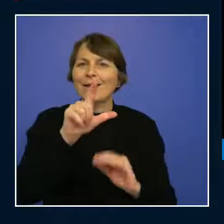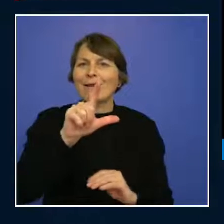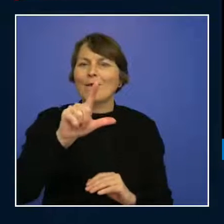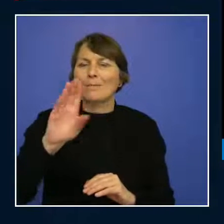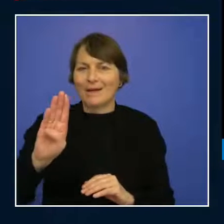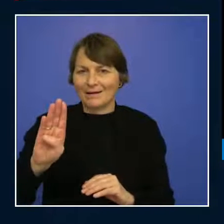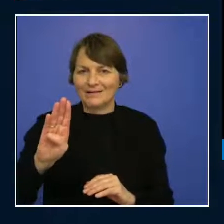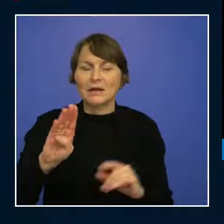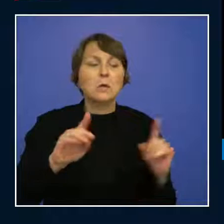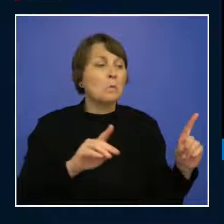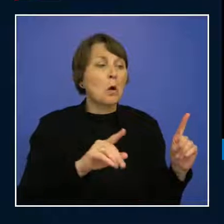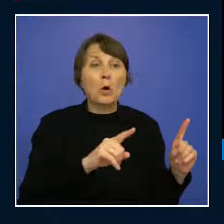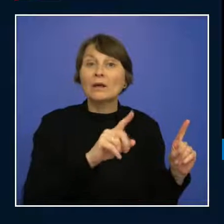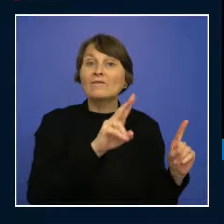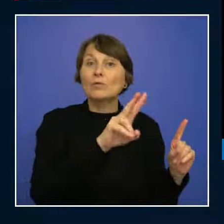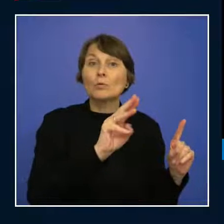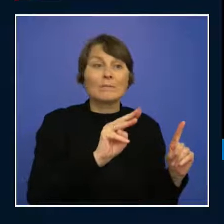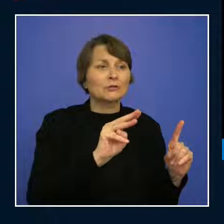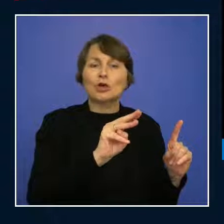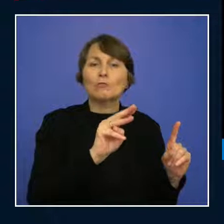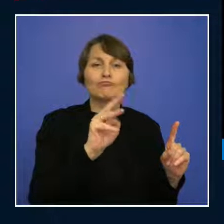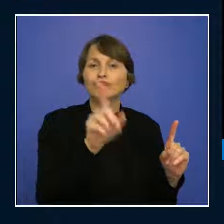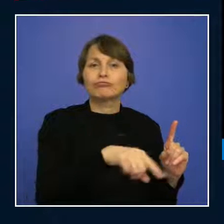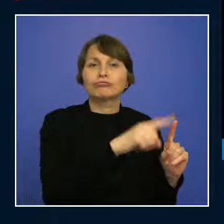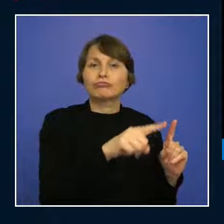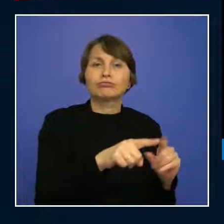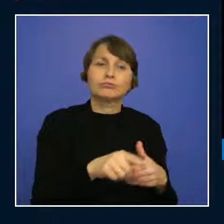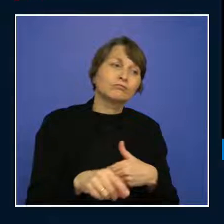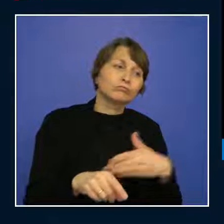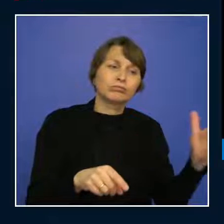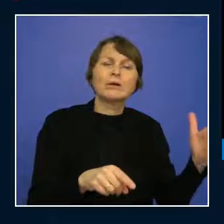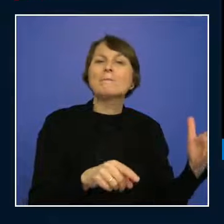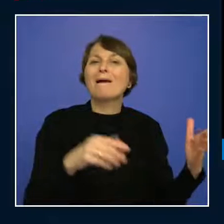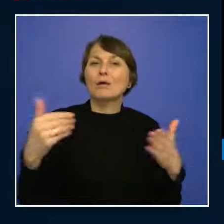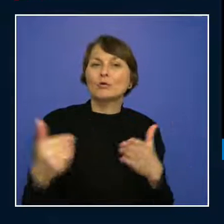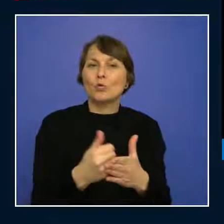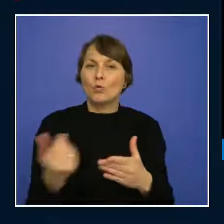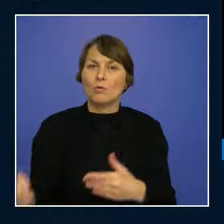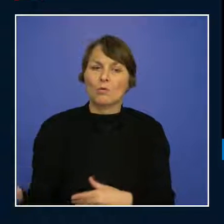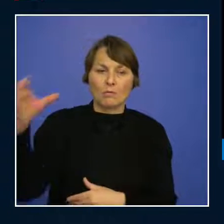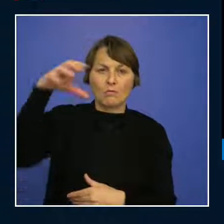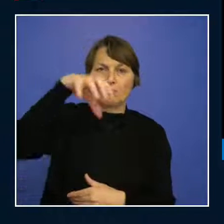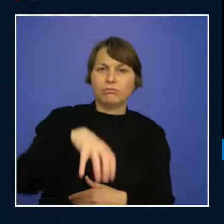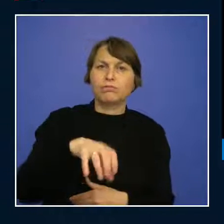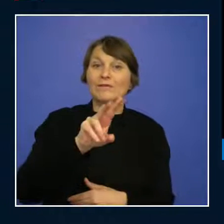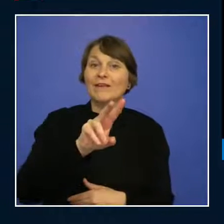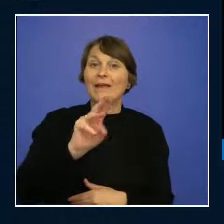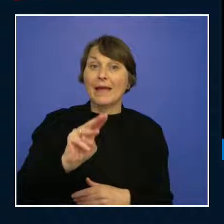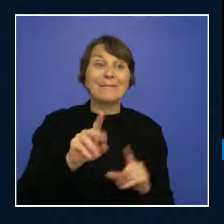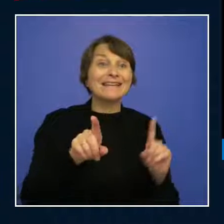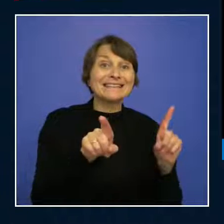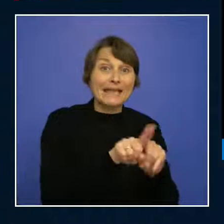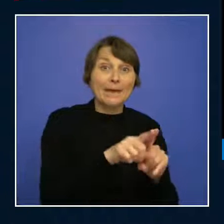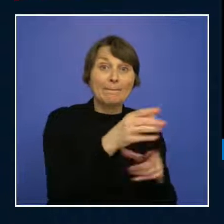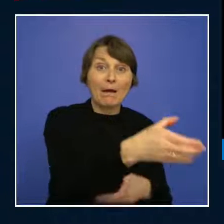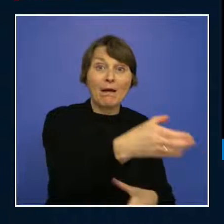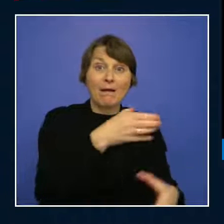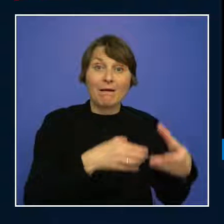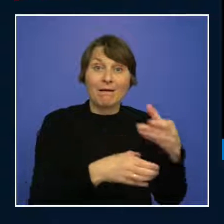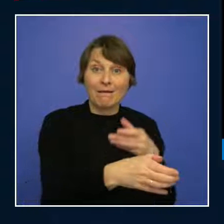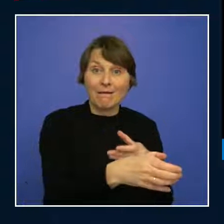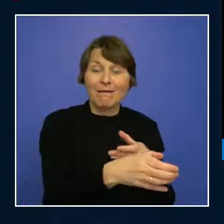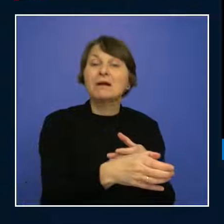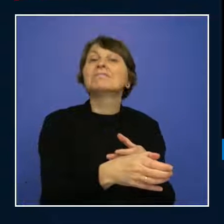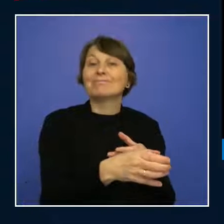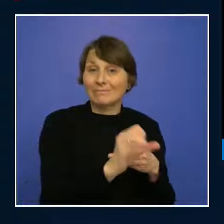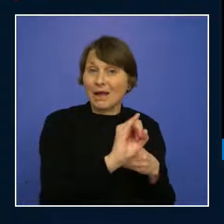machine, and as long as that new virtual machine that you add into the backend pool has that same IP address, once that new virtual machine becomes